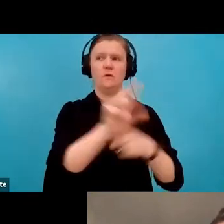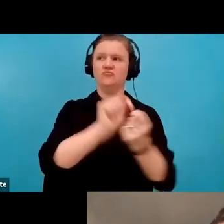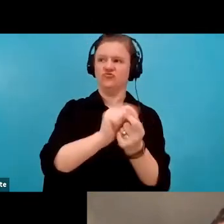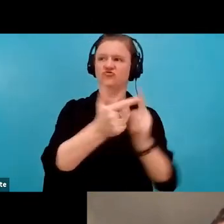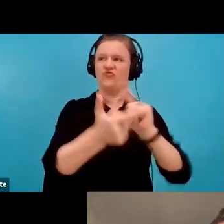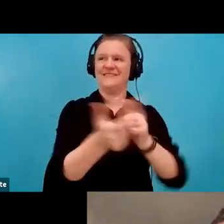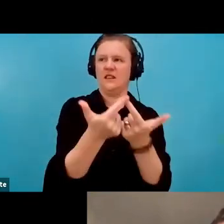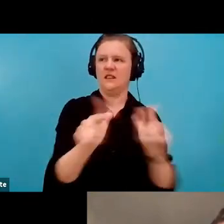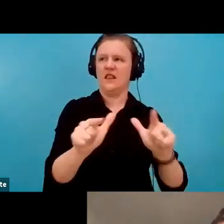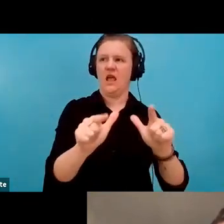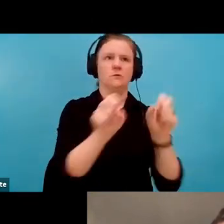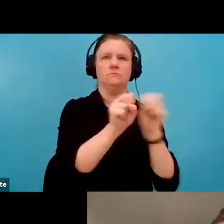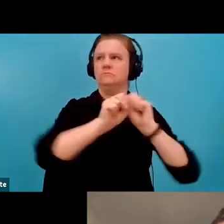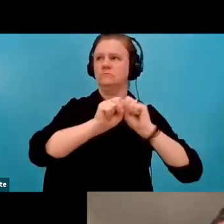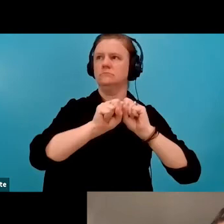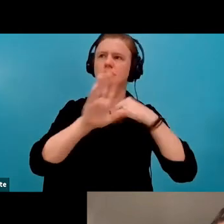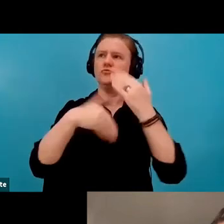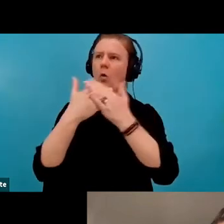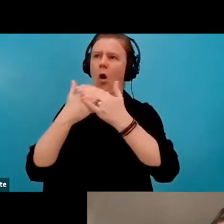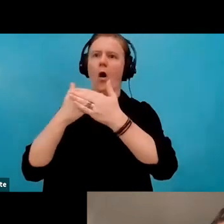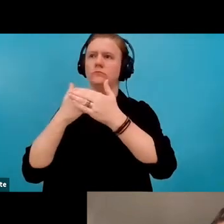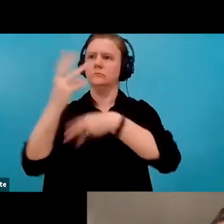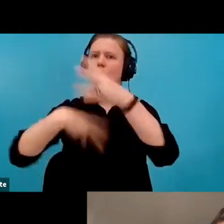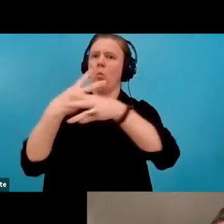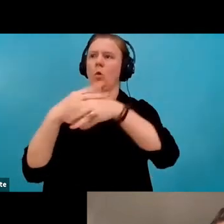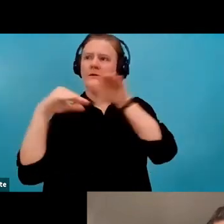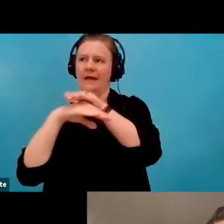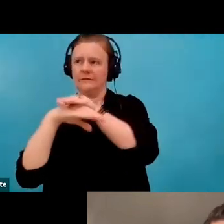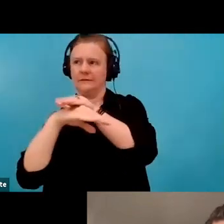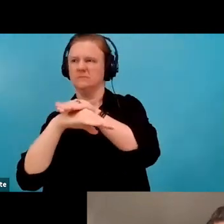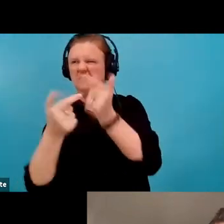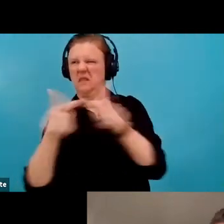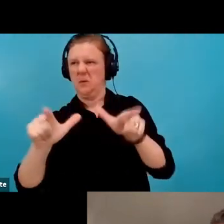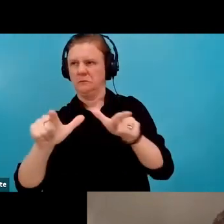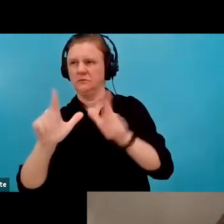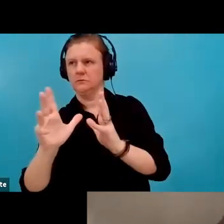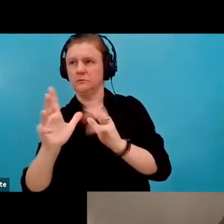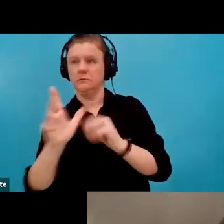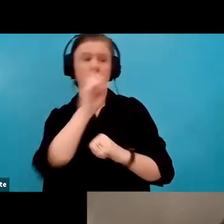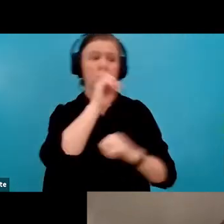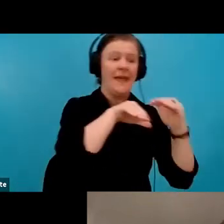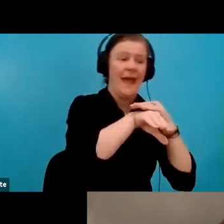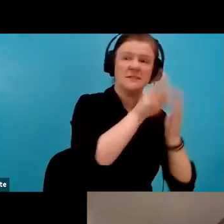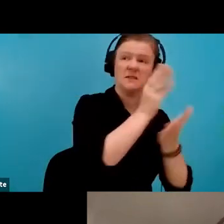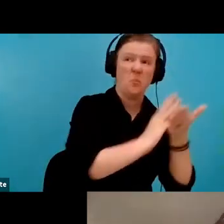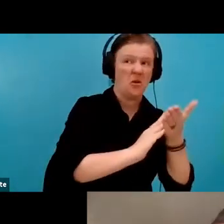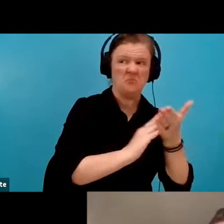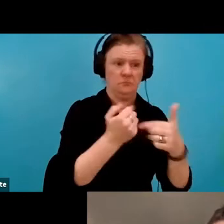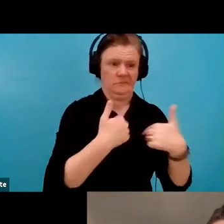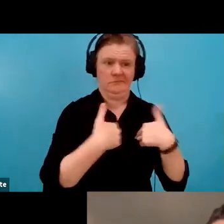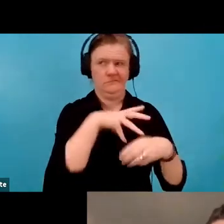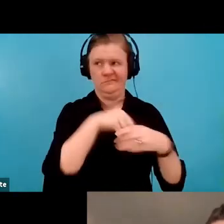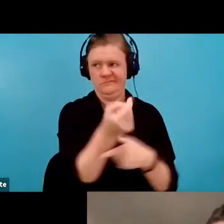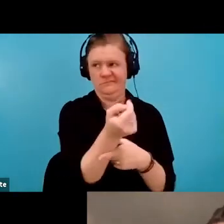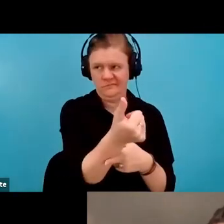the things it said into a series of languages. That had little to do with the actual accessibility part. But